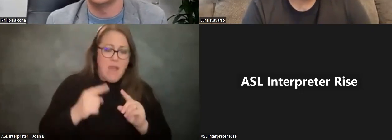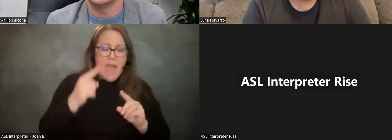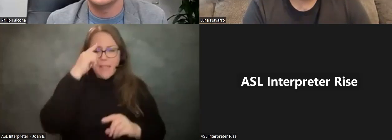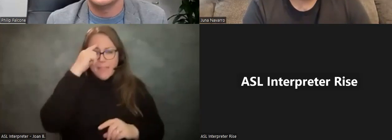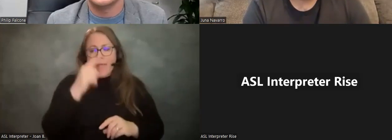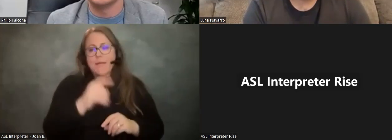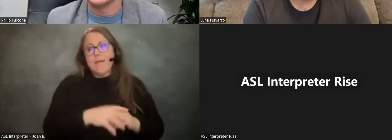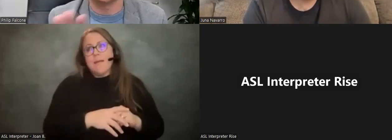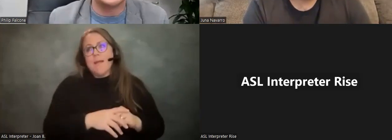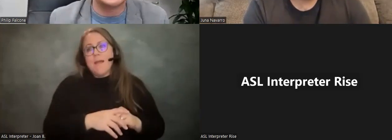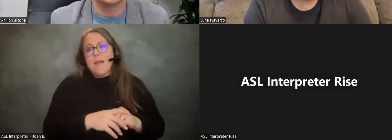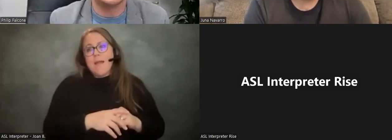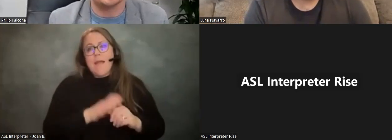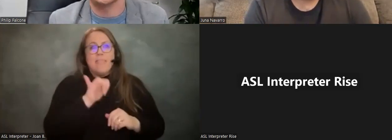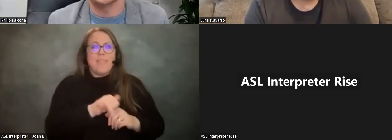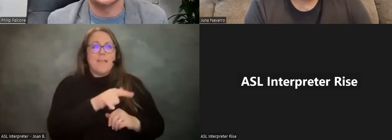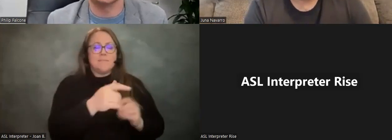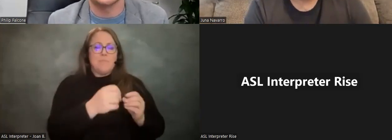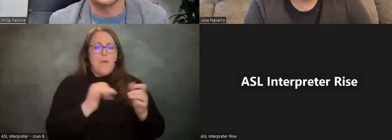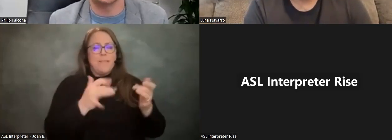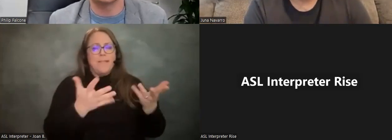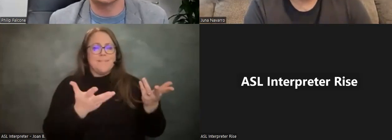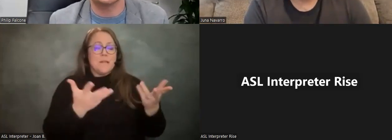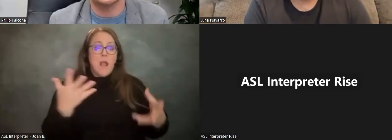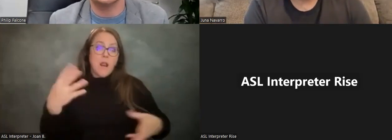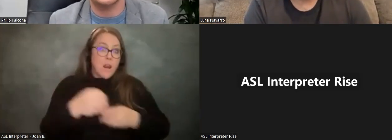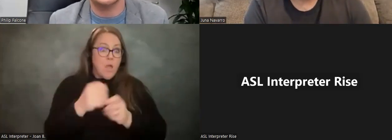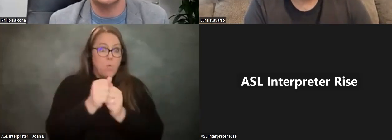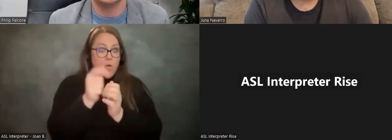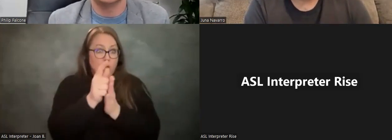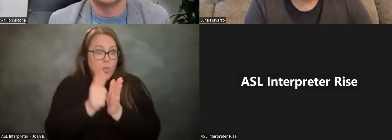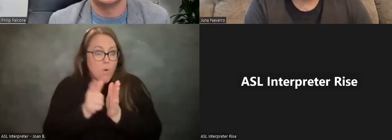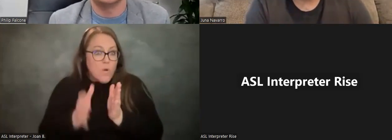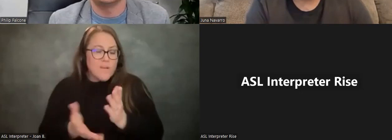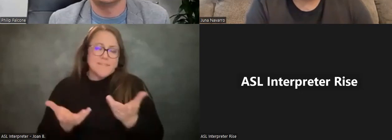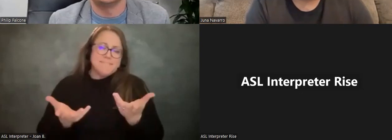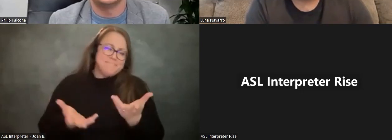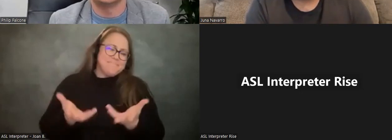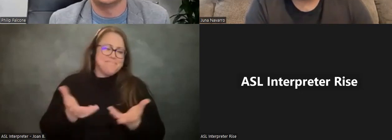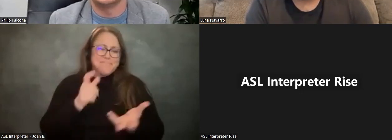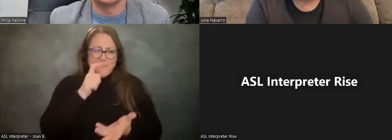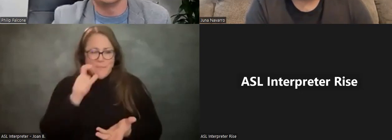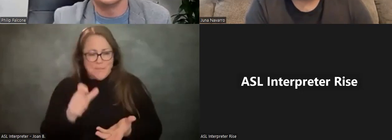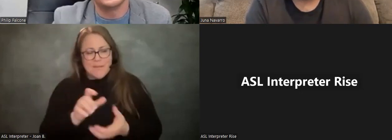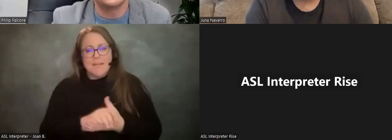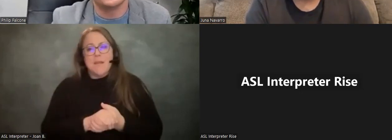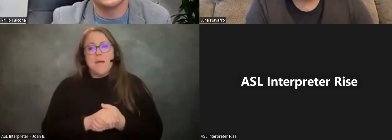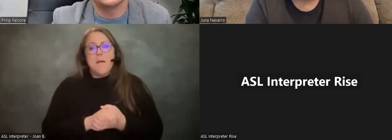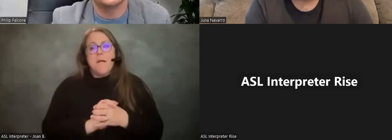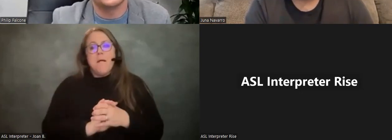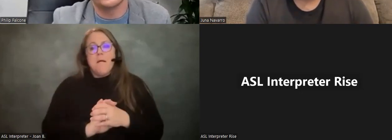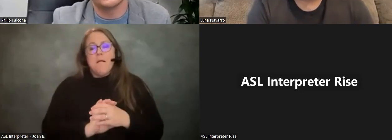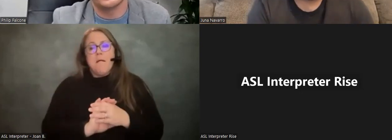of administrative enough where you don't need to include an attorney for something like that. But no, we